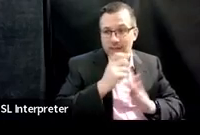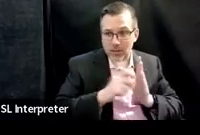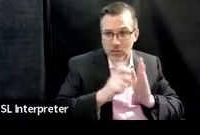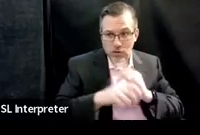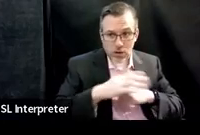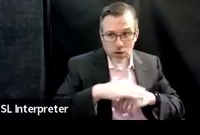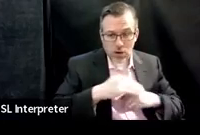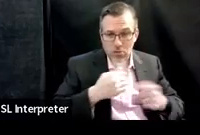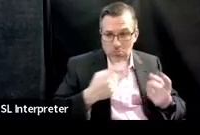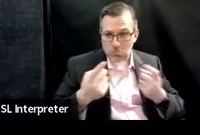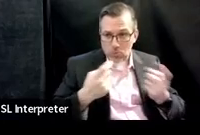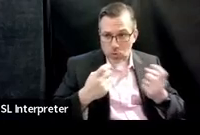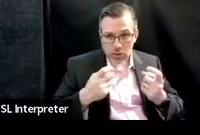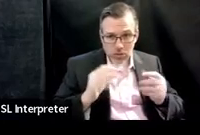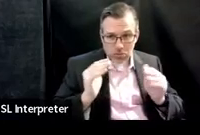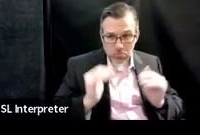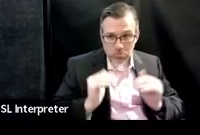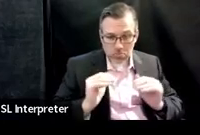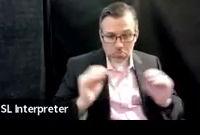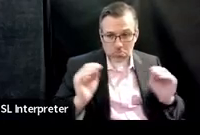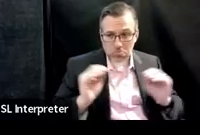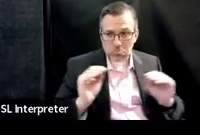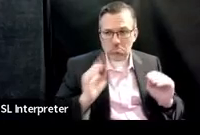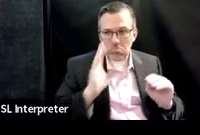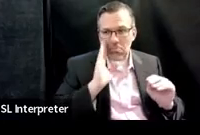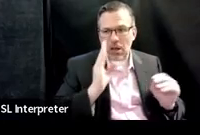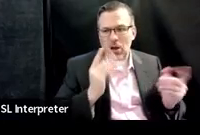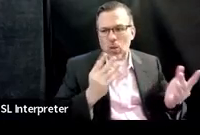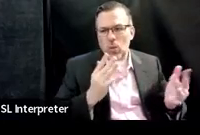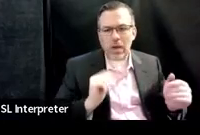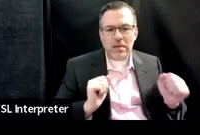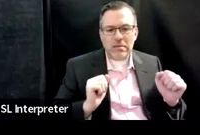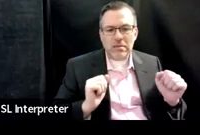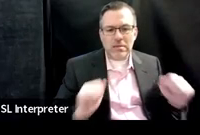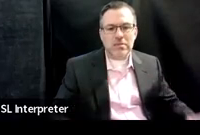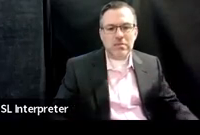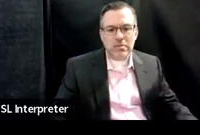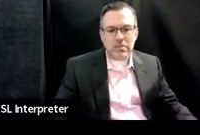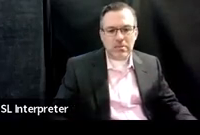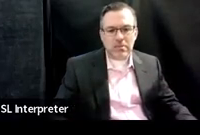I don't see anything right this second, but I'll wait just a few more seconds.